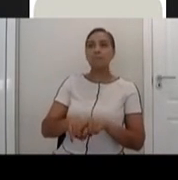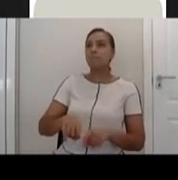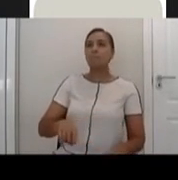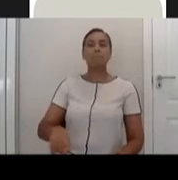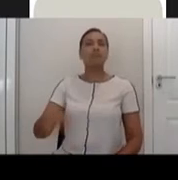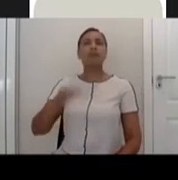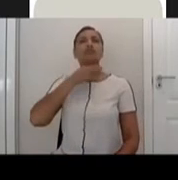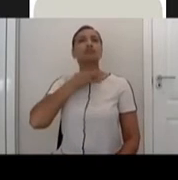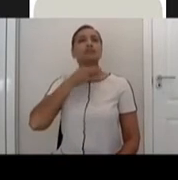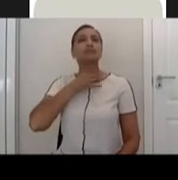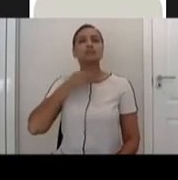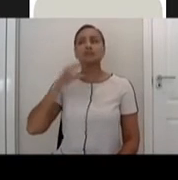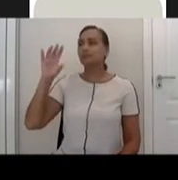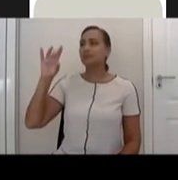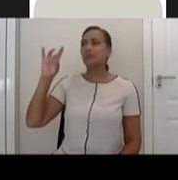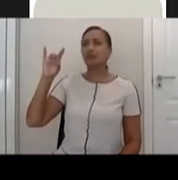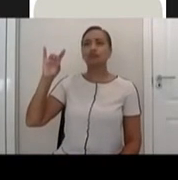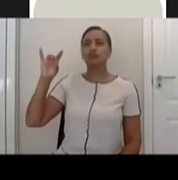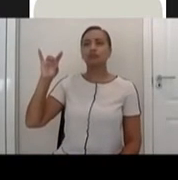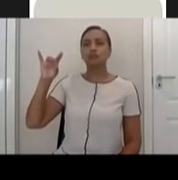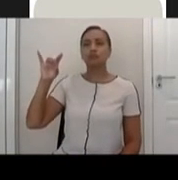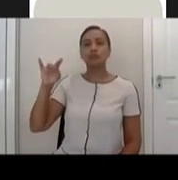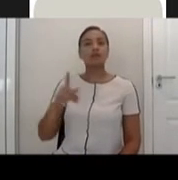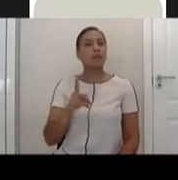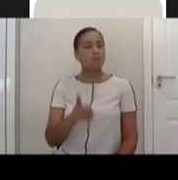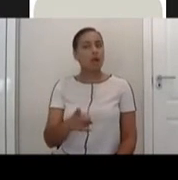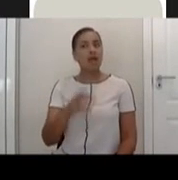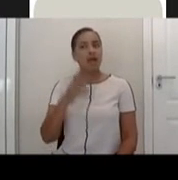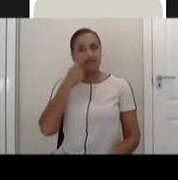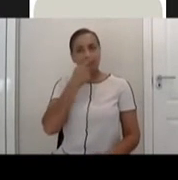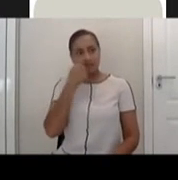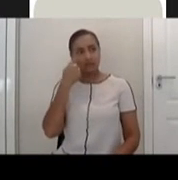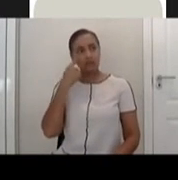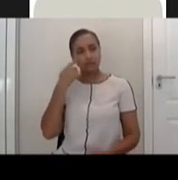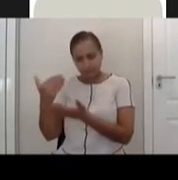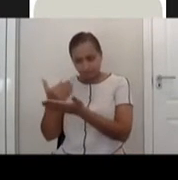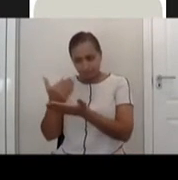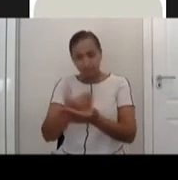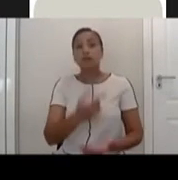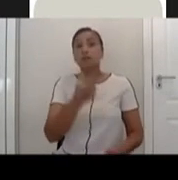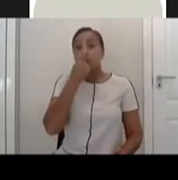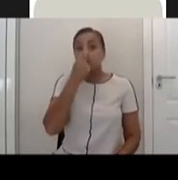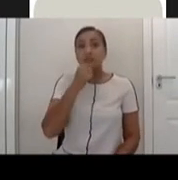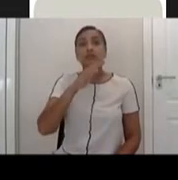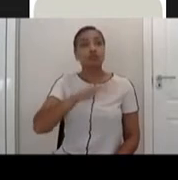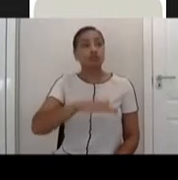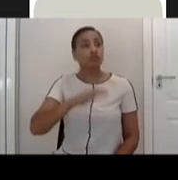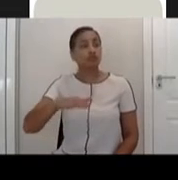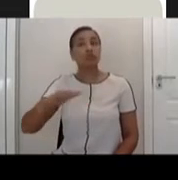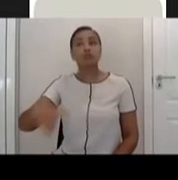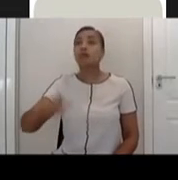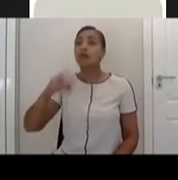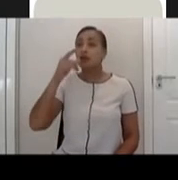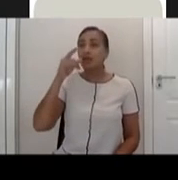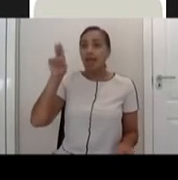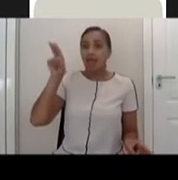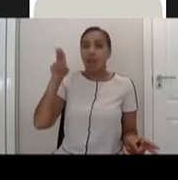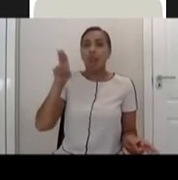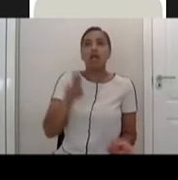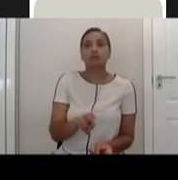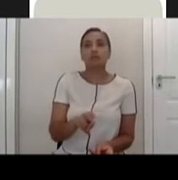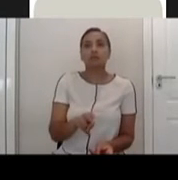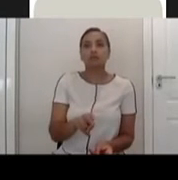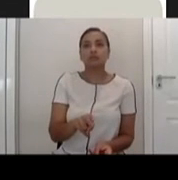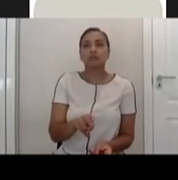growing kind of level of evidence to suggest that children may actually transmit the virus less.